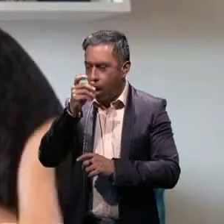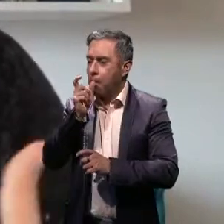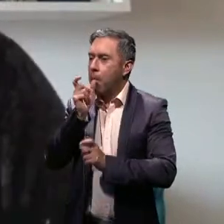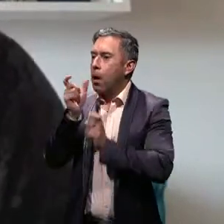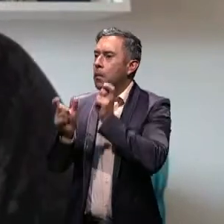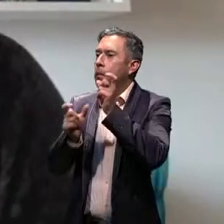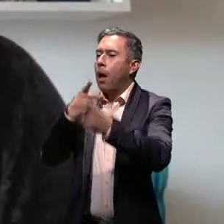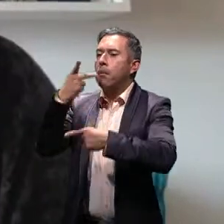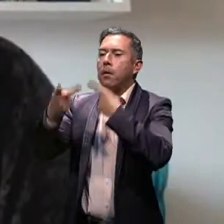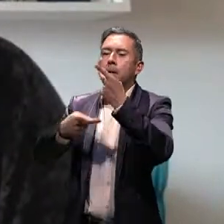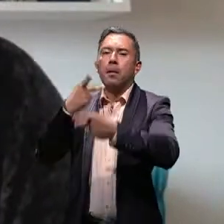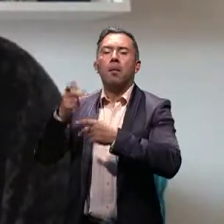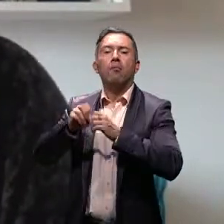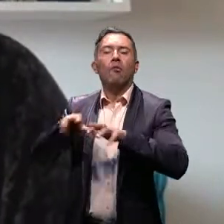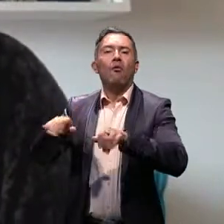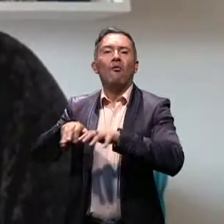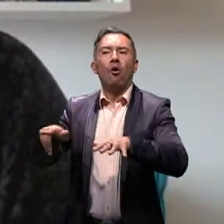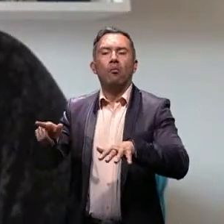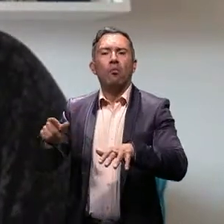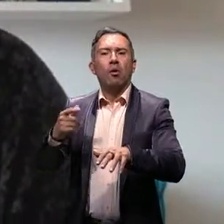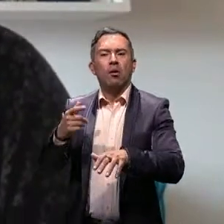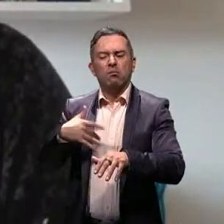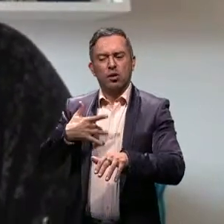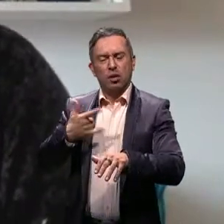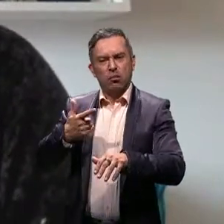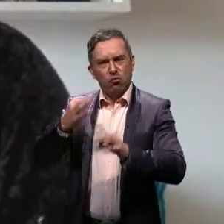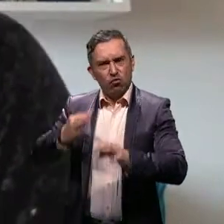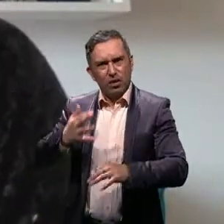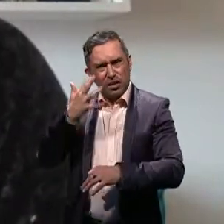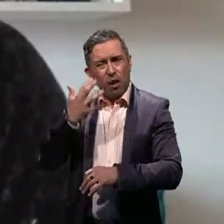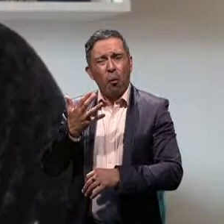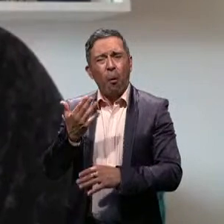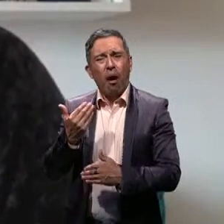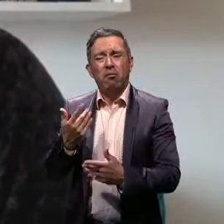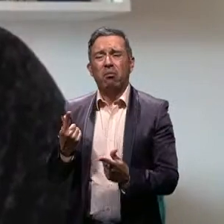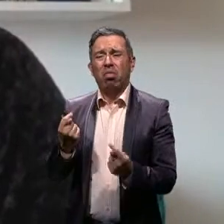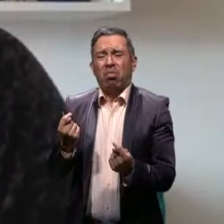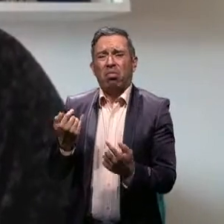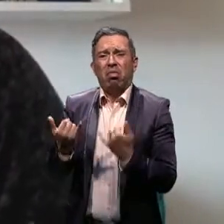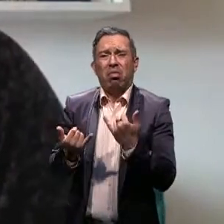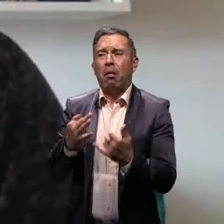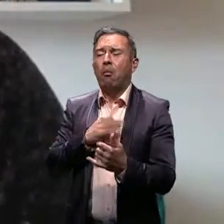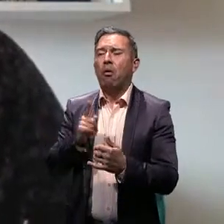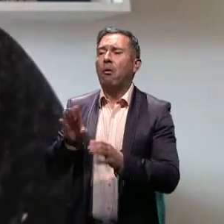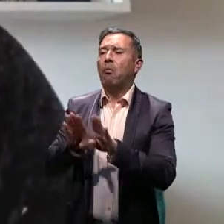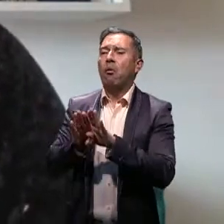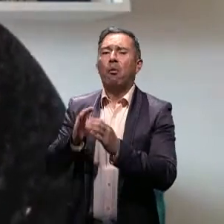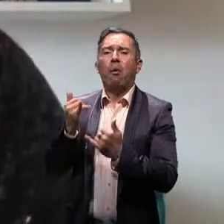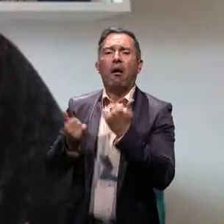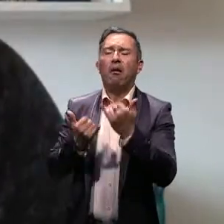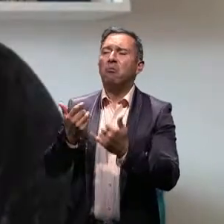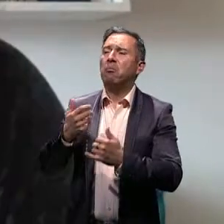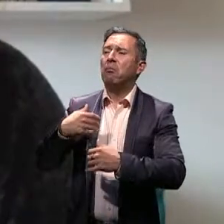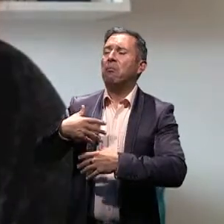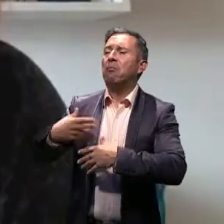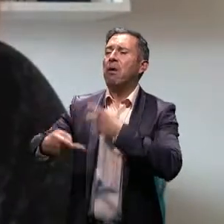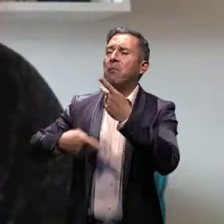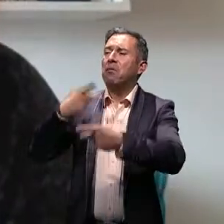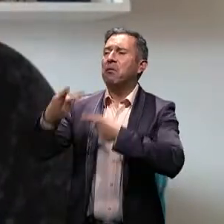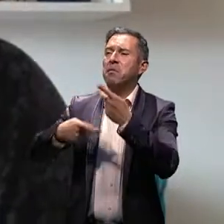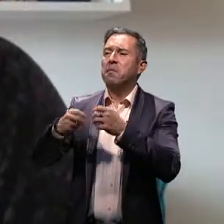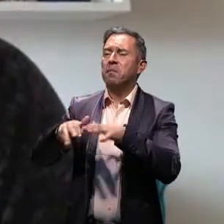an irresponsible way to generalize this repertoire that destroys our